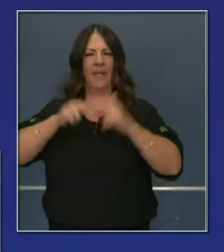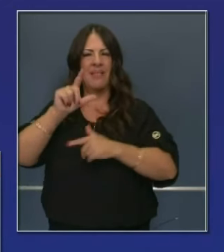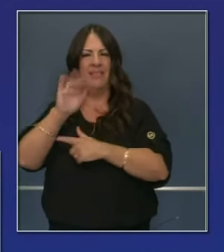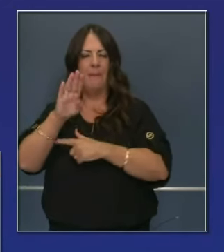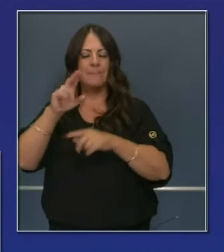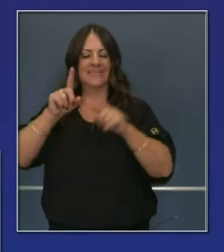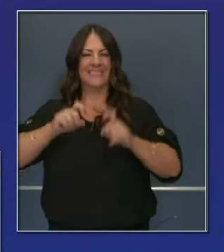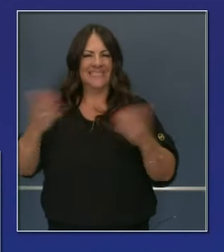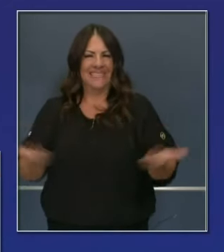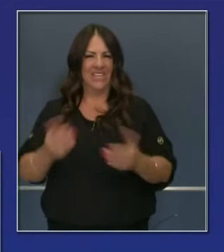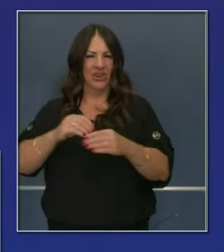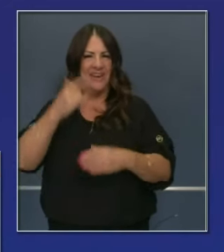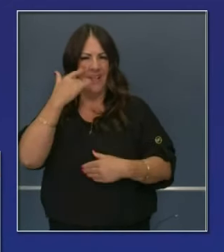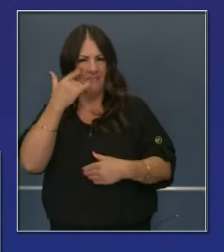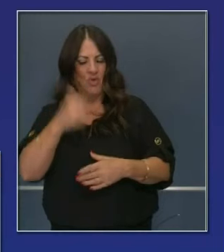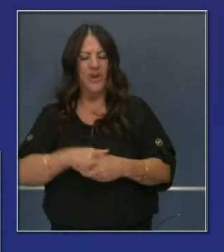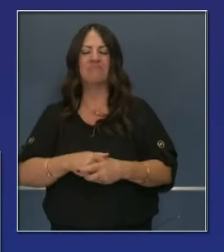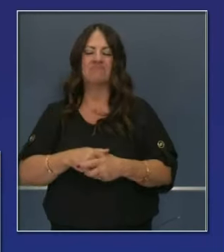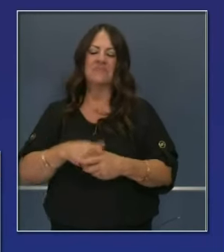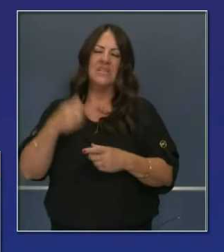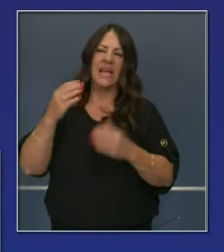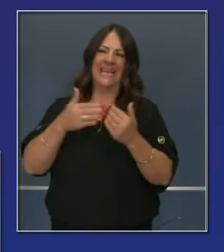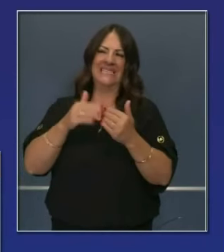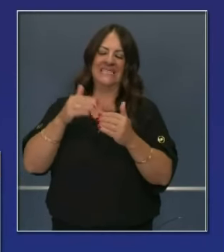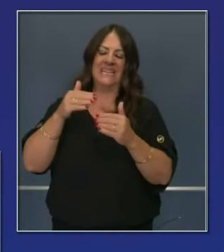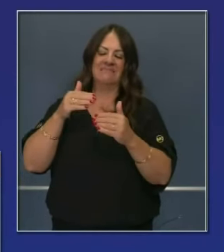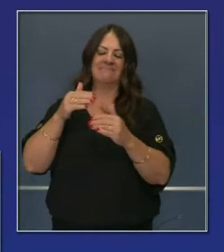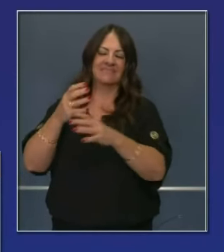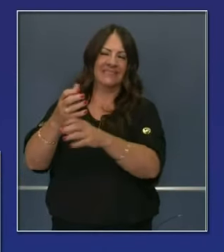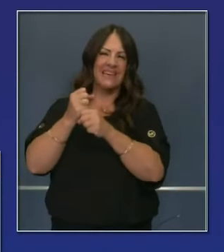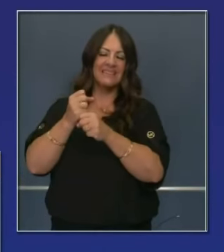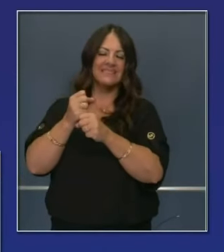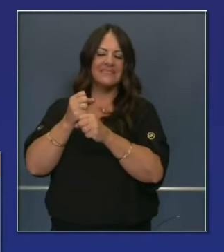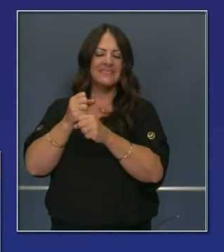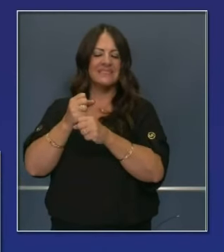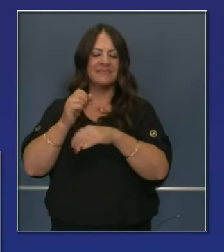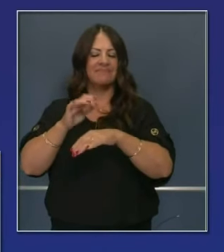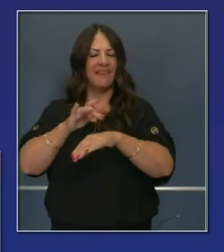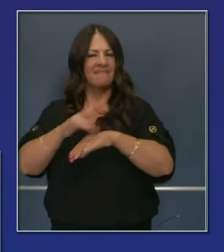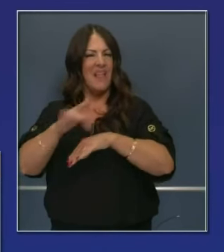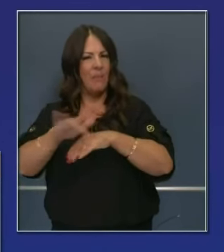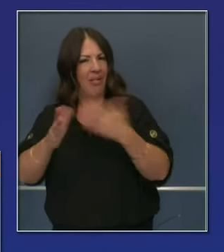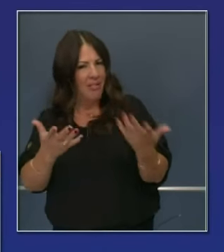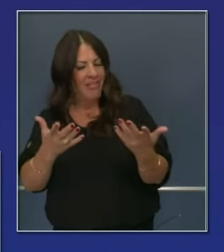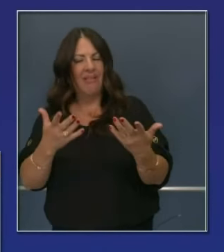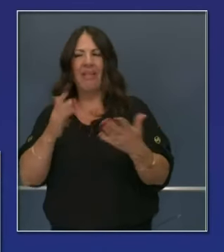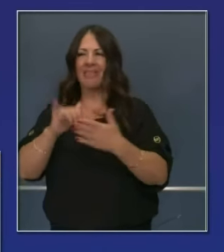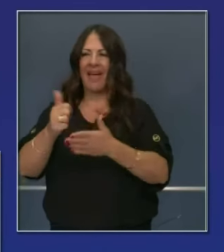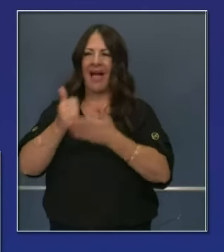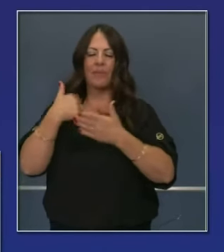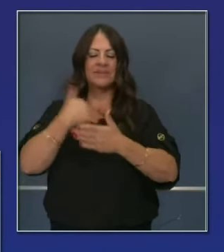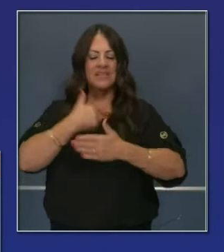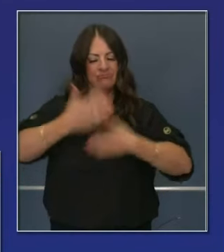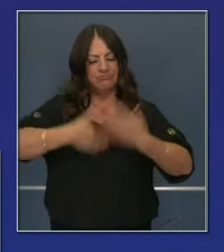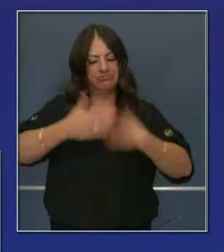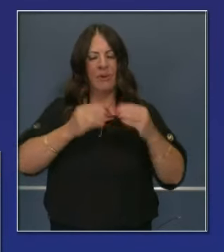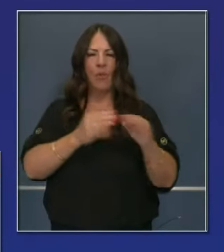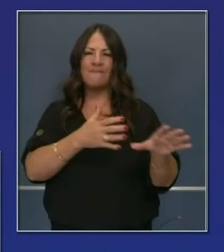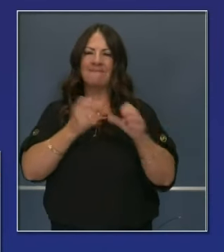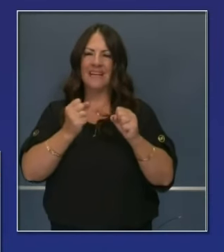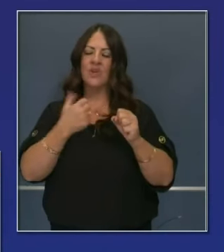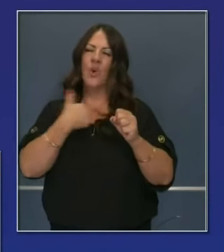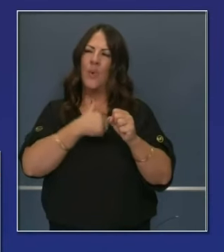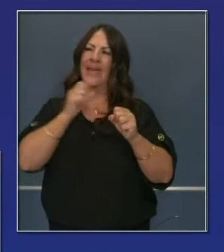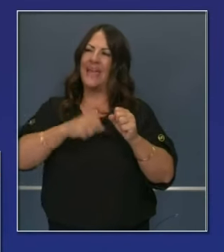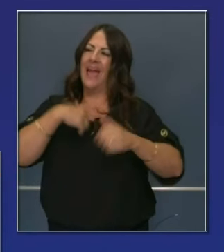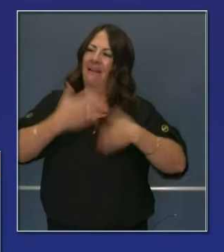available across this state, and that will only help in advance our efforts to reopen and provide the quality